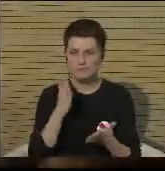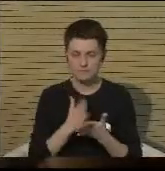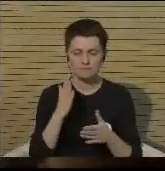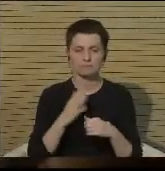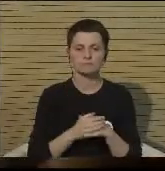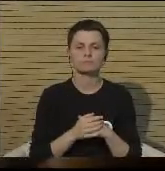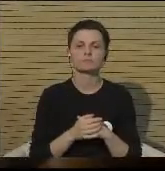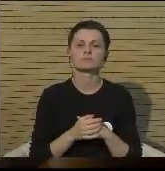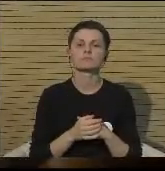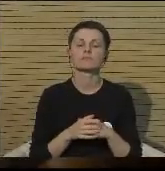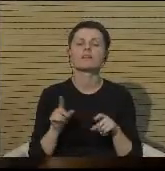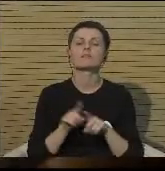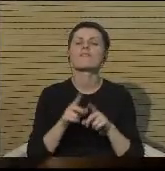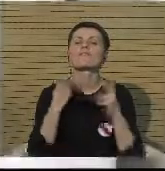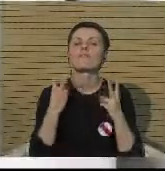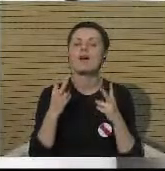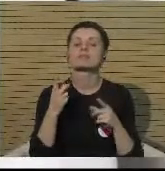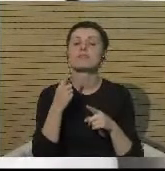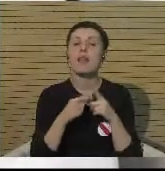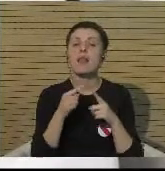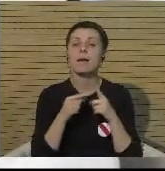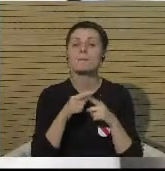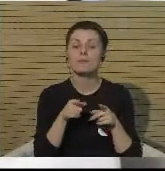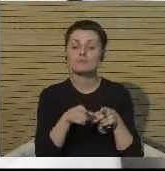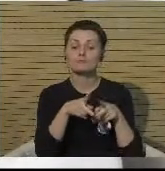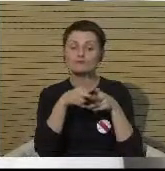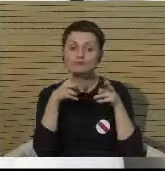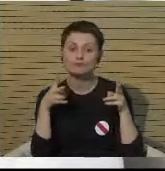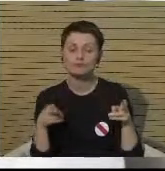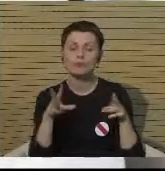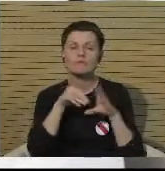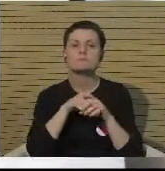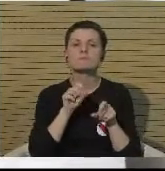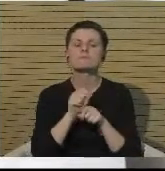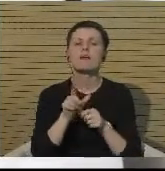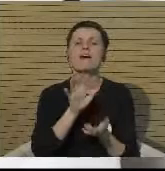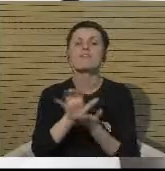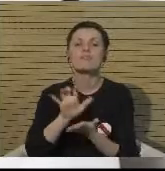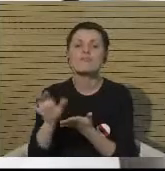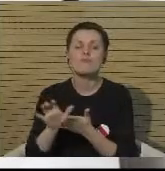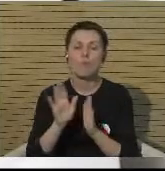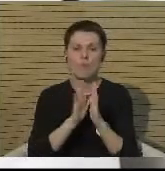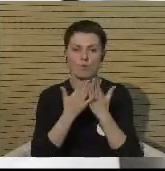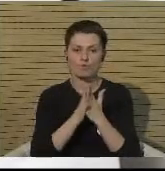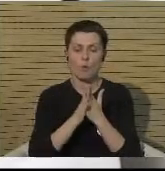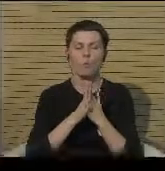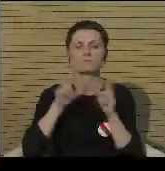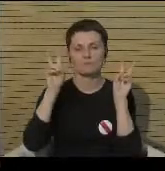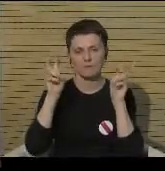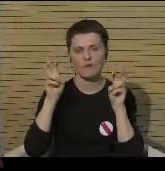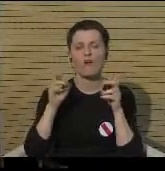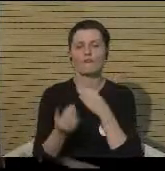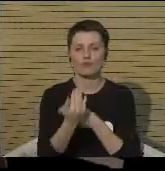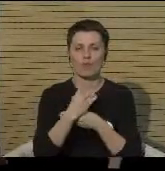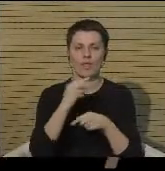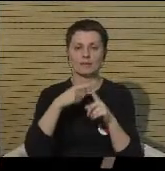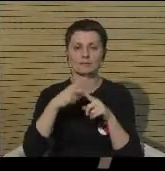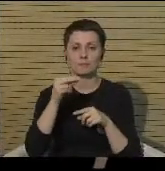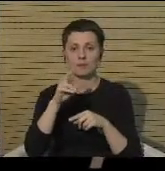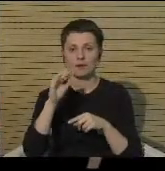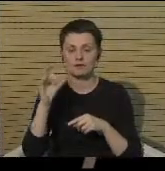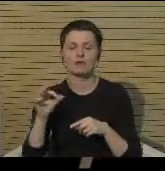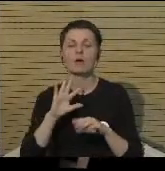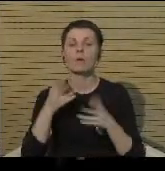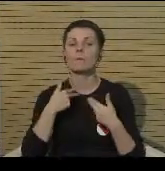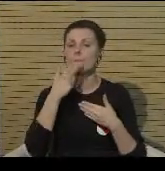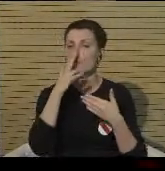of Eastern countries, Eastern Polish neighbors. An important element is publishing house or publishing initiative